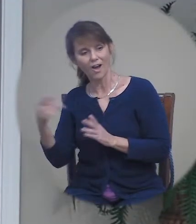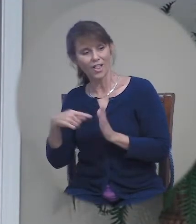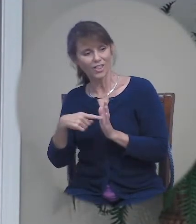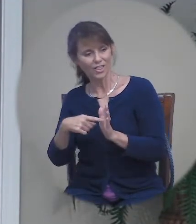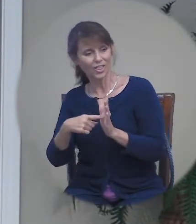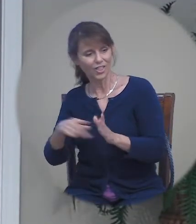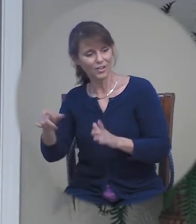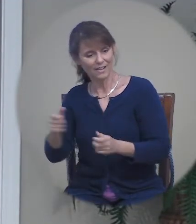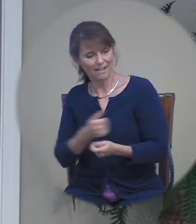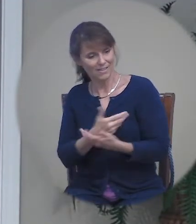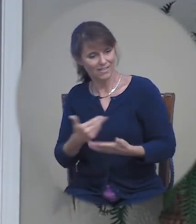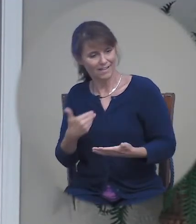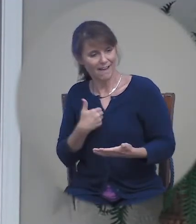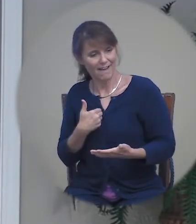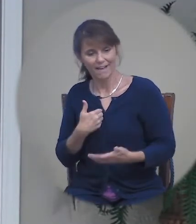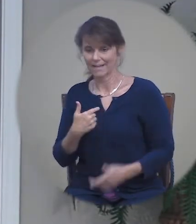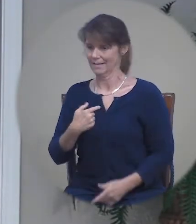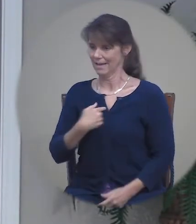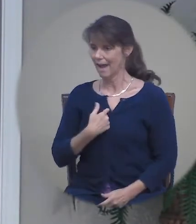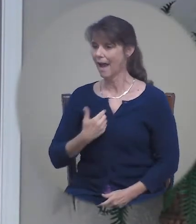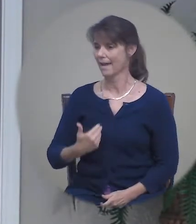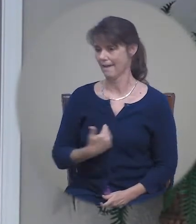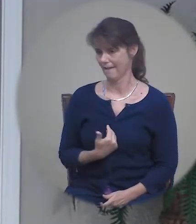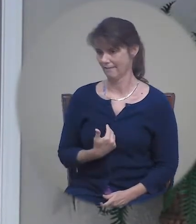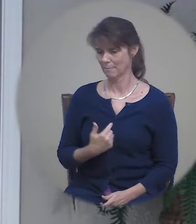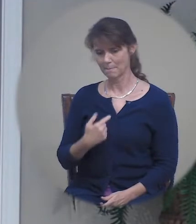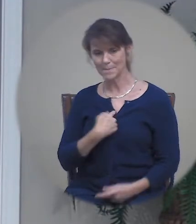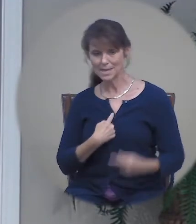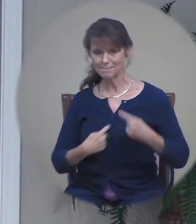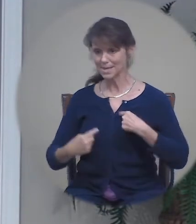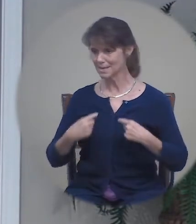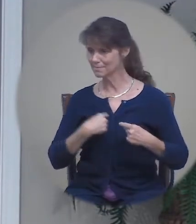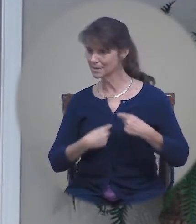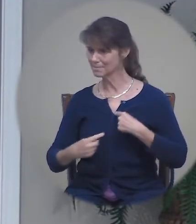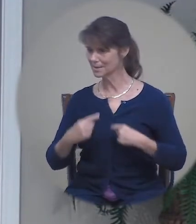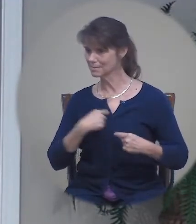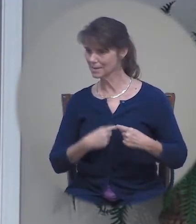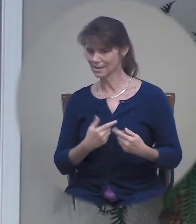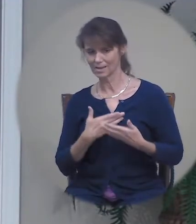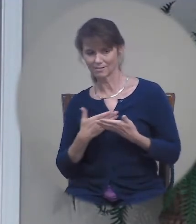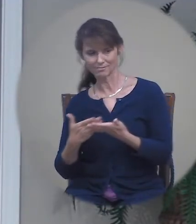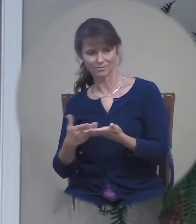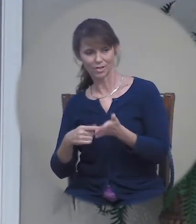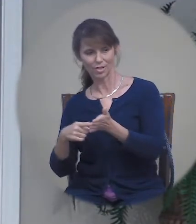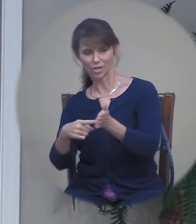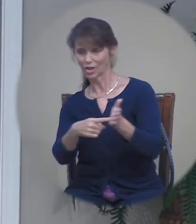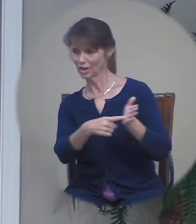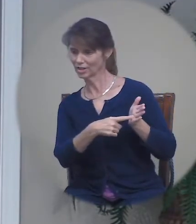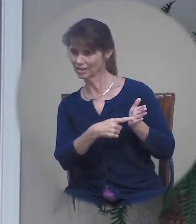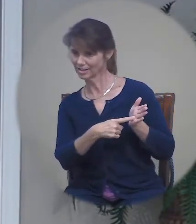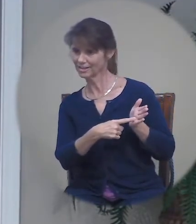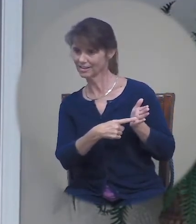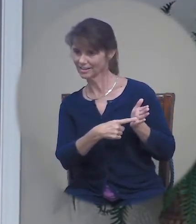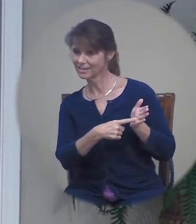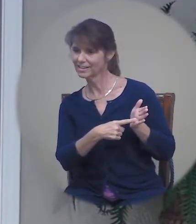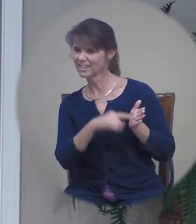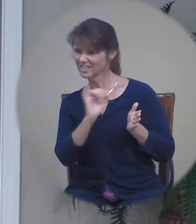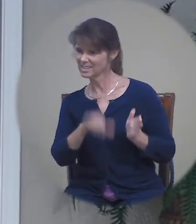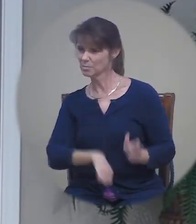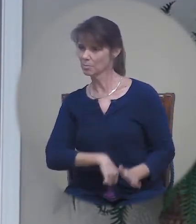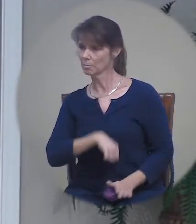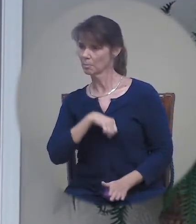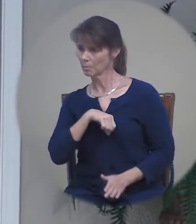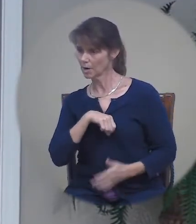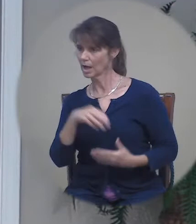that God had done for him or on his behalf. His pride of heart. That seems to be